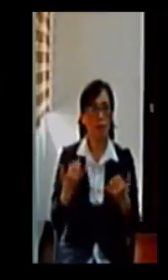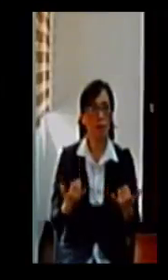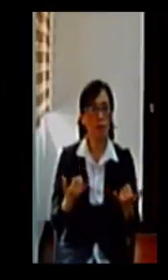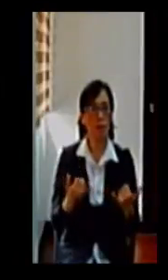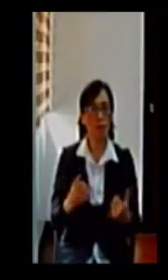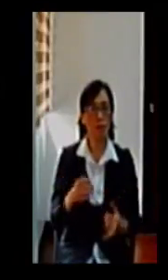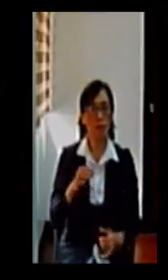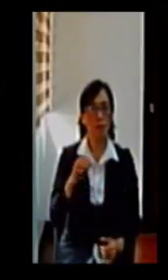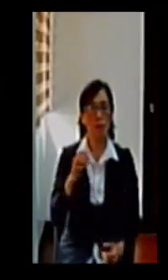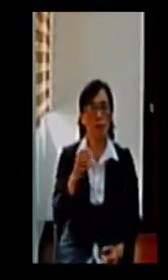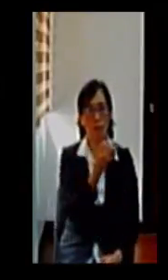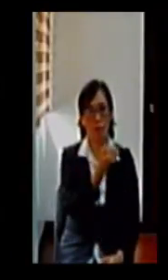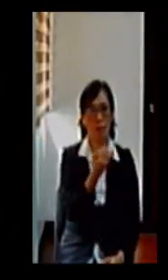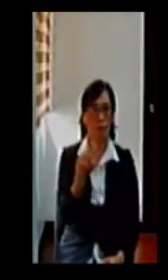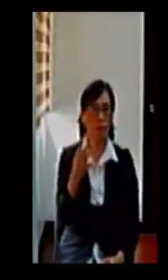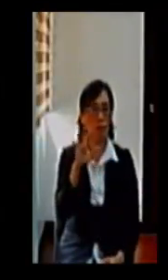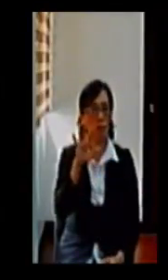500 individuals.